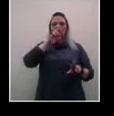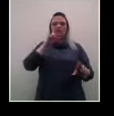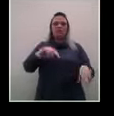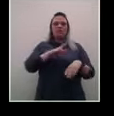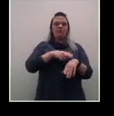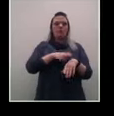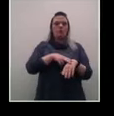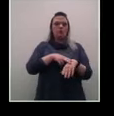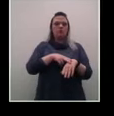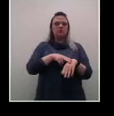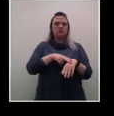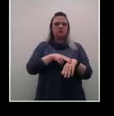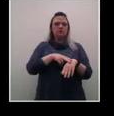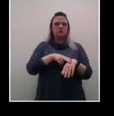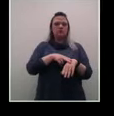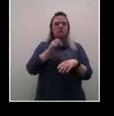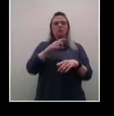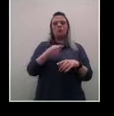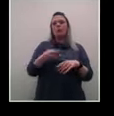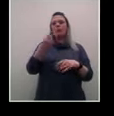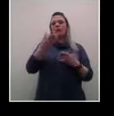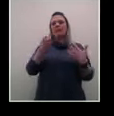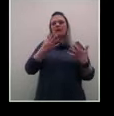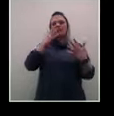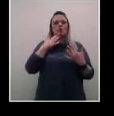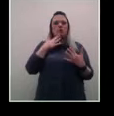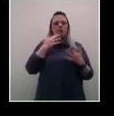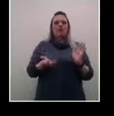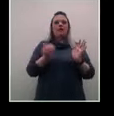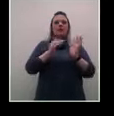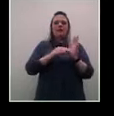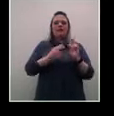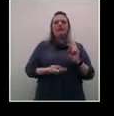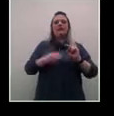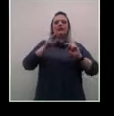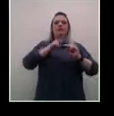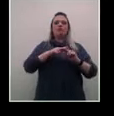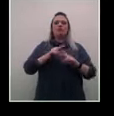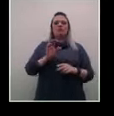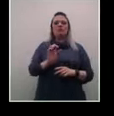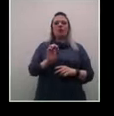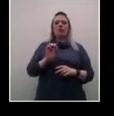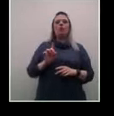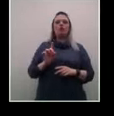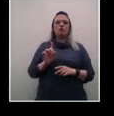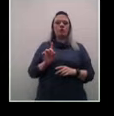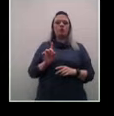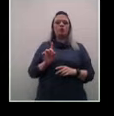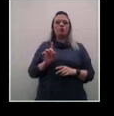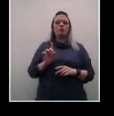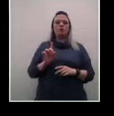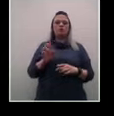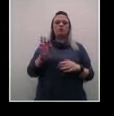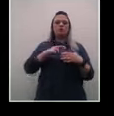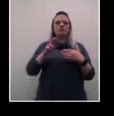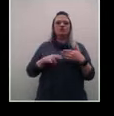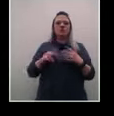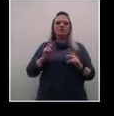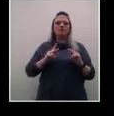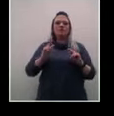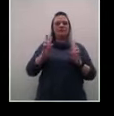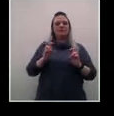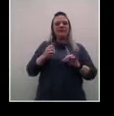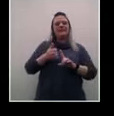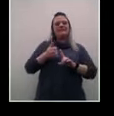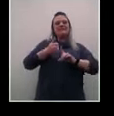course. And one of the things that unfortunately we're seeing, once again, is an increase in overdoses as a result of people